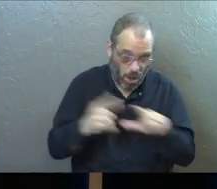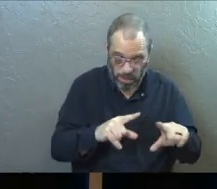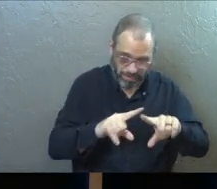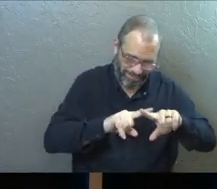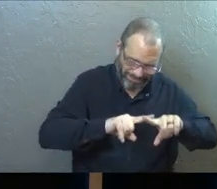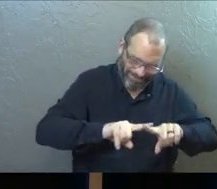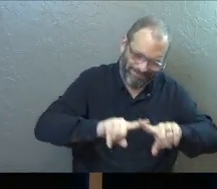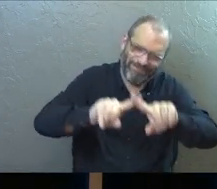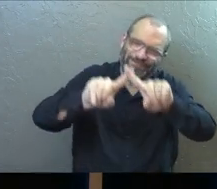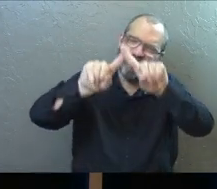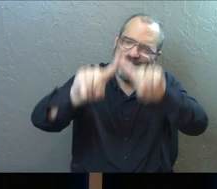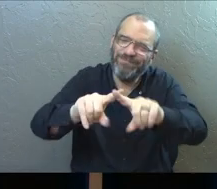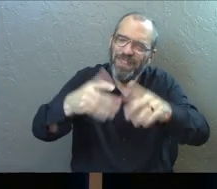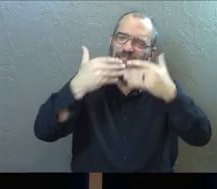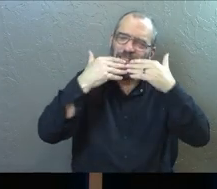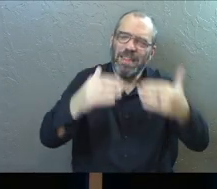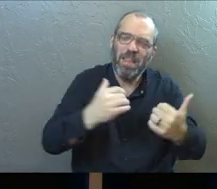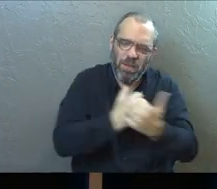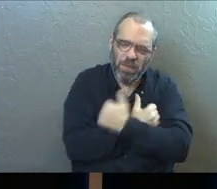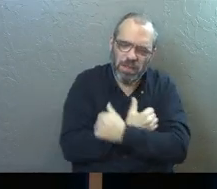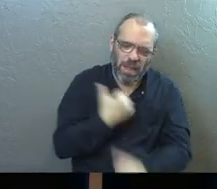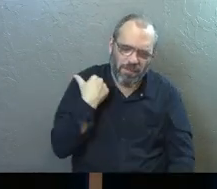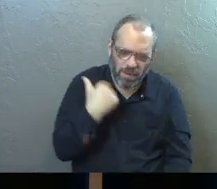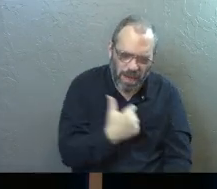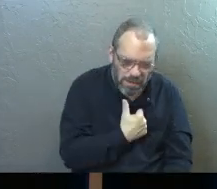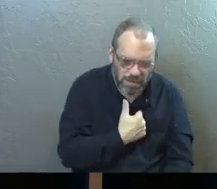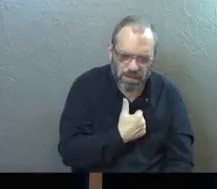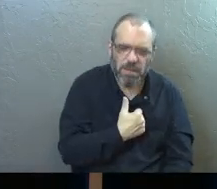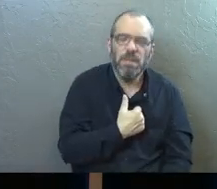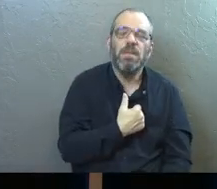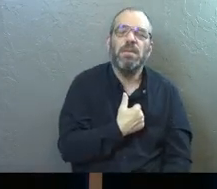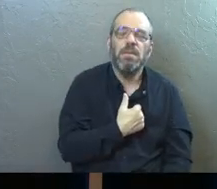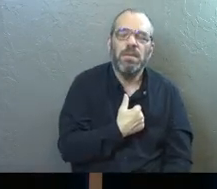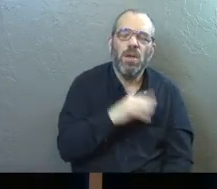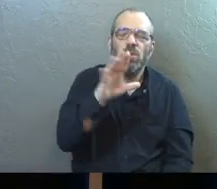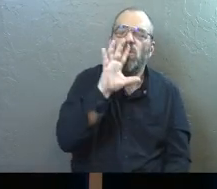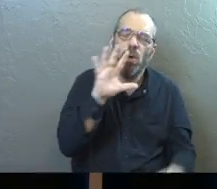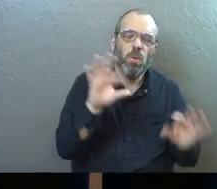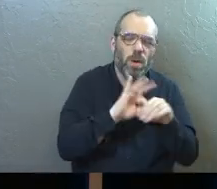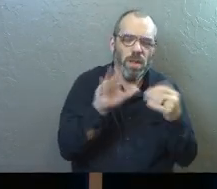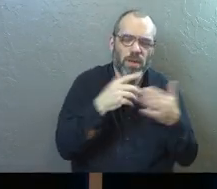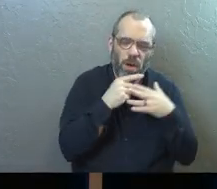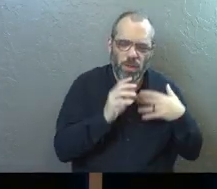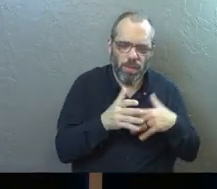lean into you. Thank you for your love for us. God, you're worthy of all the